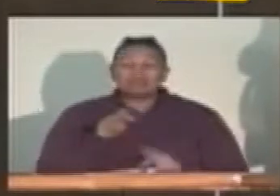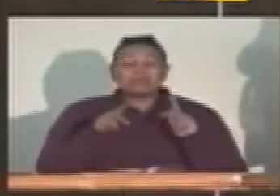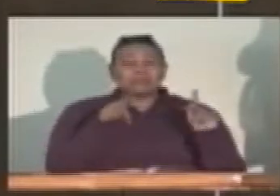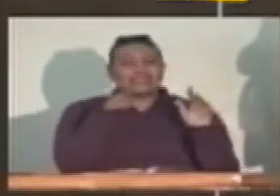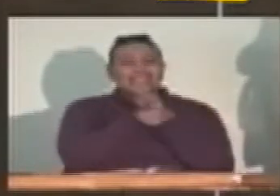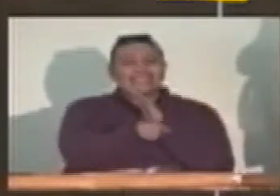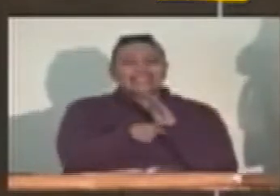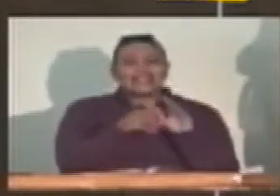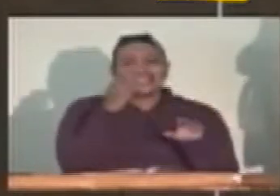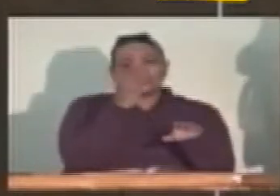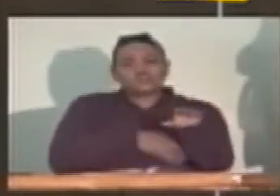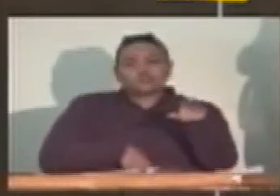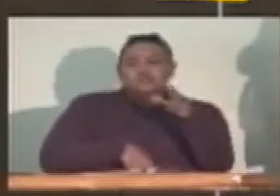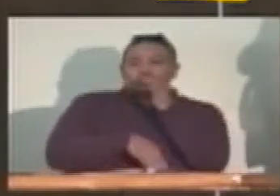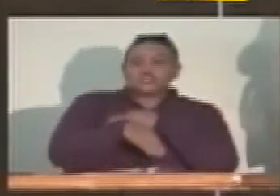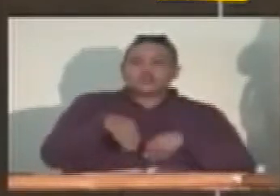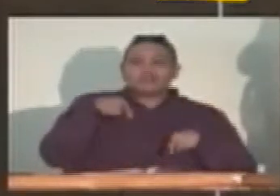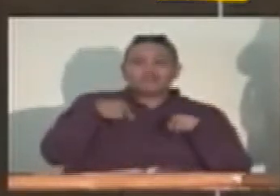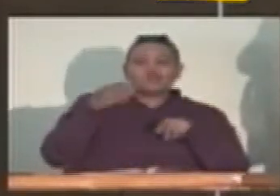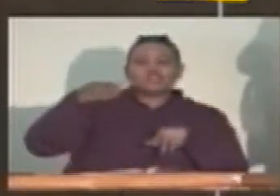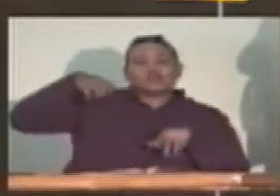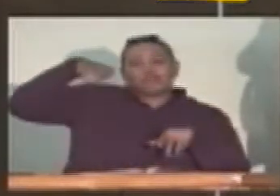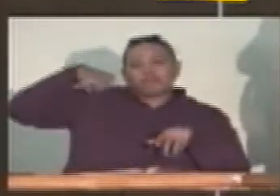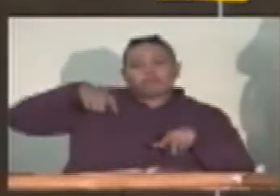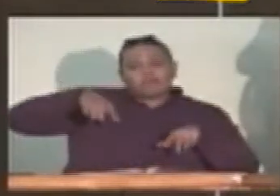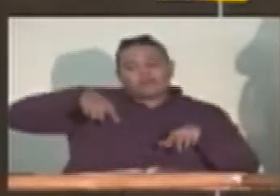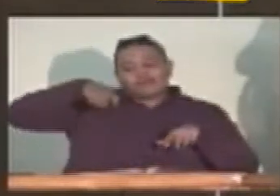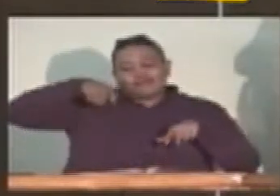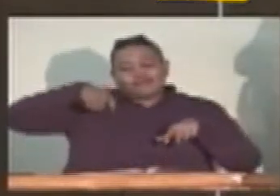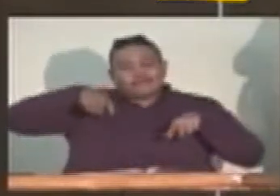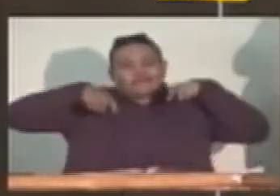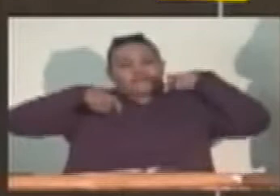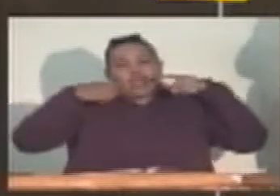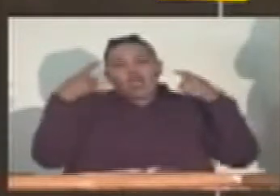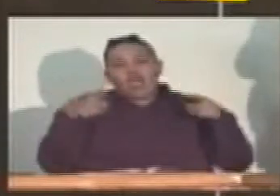People are being killed and maimed carelessly.